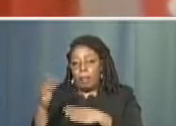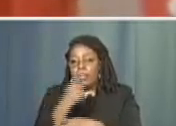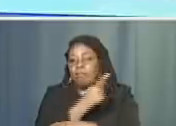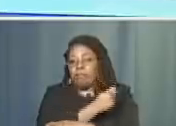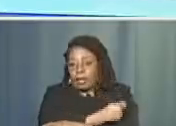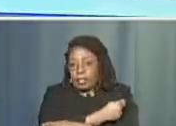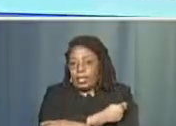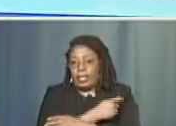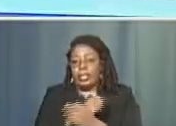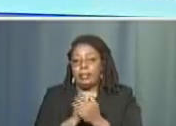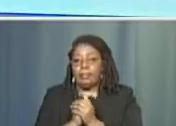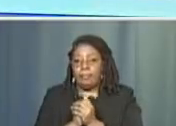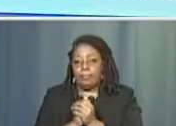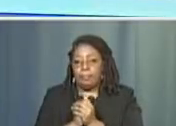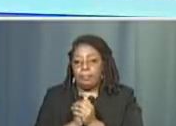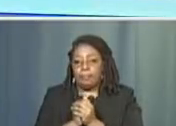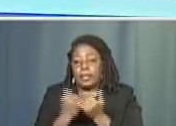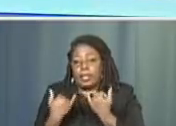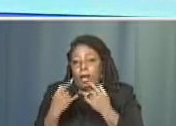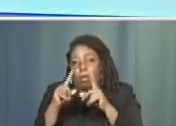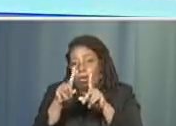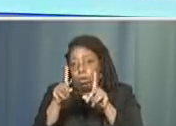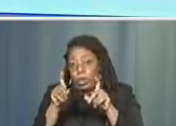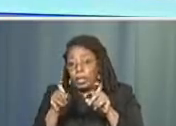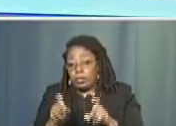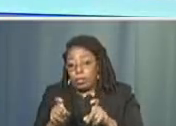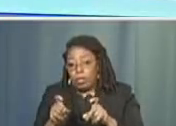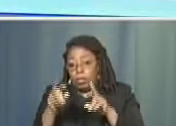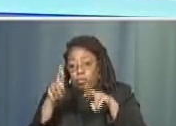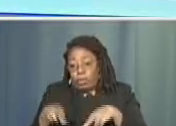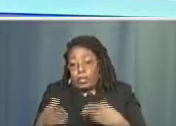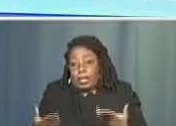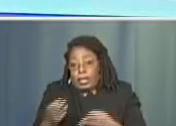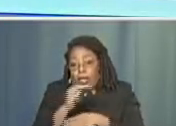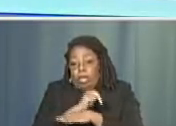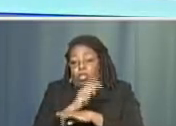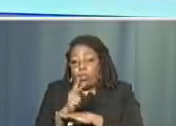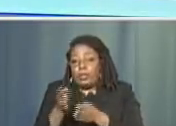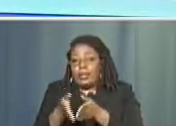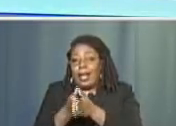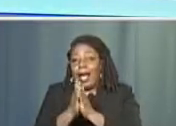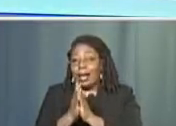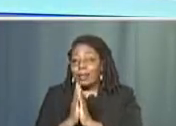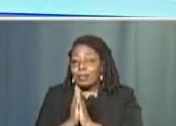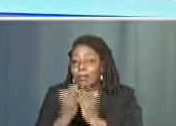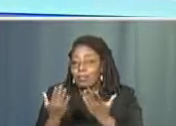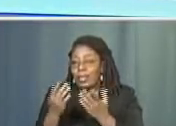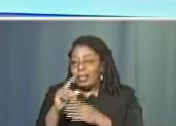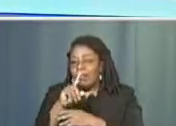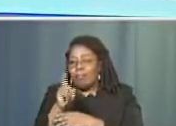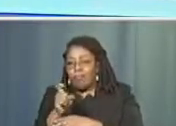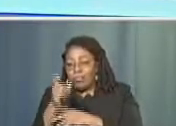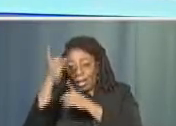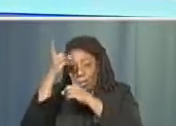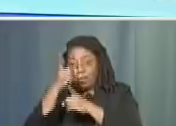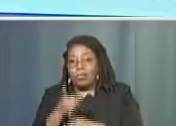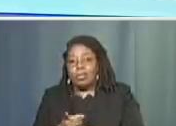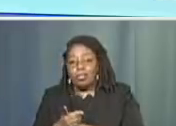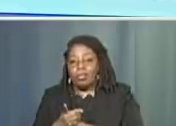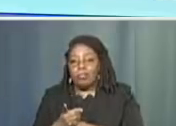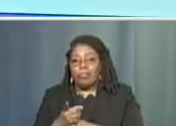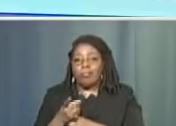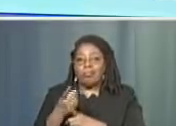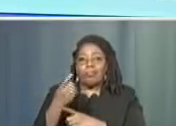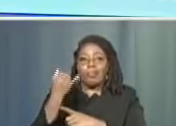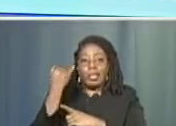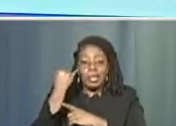possible. Well, it's a question many residents here in New Providence have asked, and now a decision will soon be made on whether